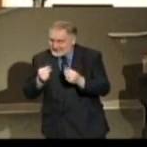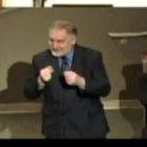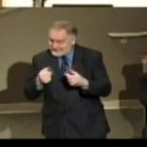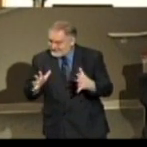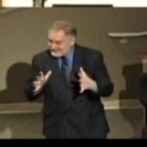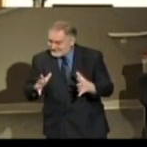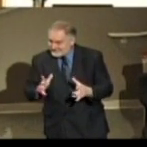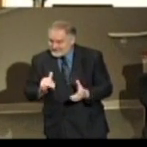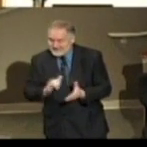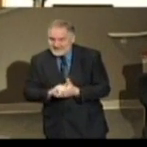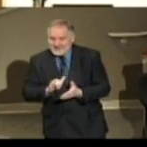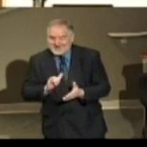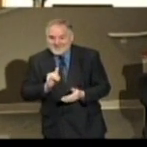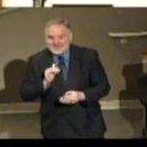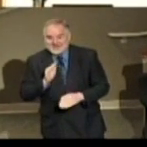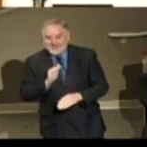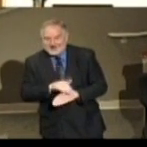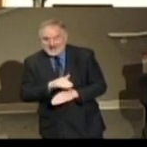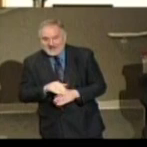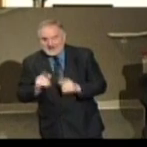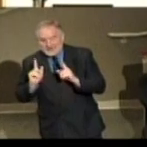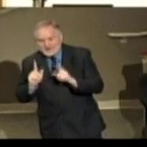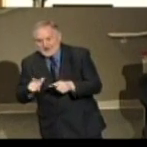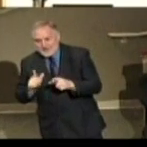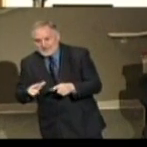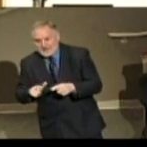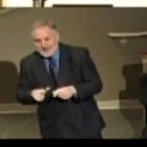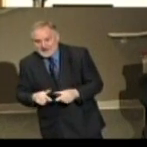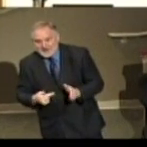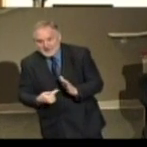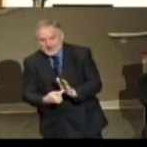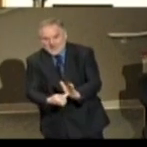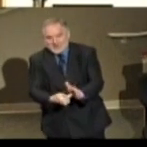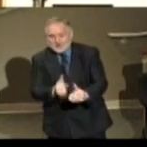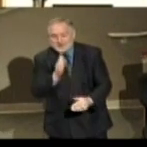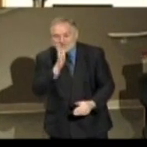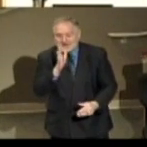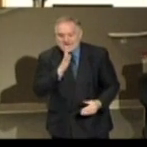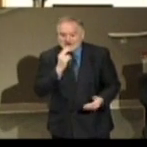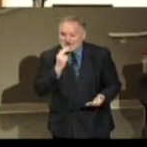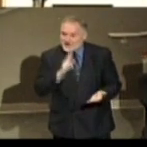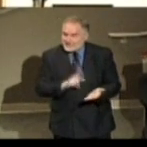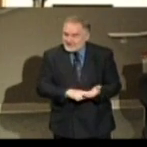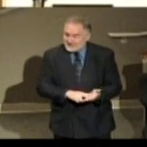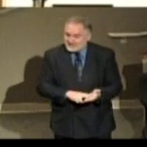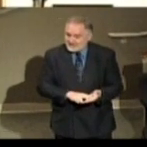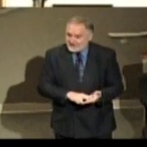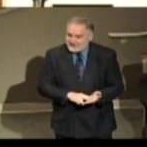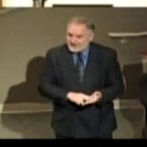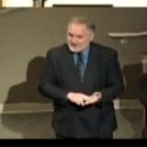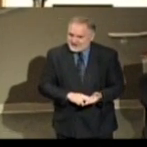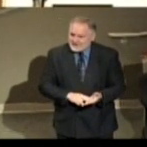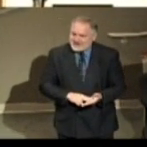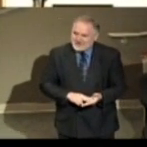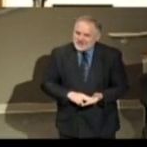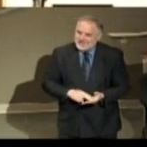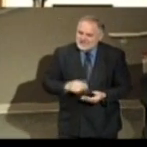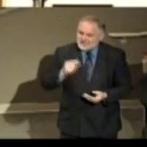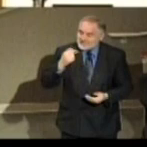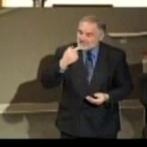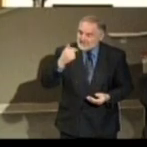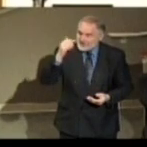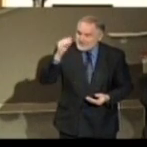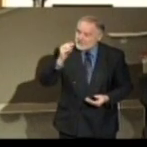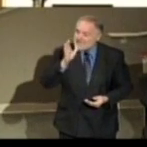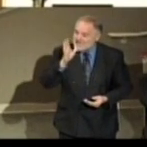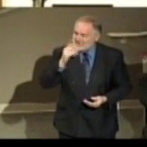night, he went back, and by a coal oil lamp, he showed his mother, and she said, "Son, wouldn't you rather have Jesus